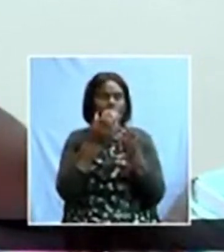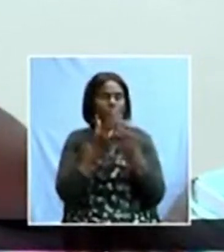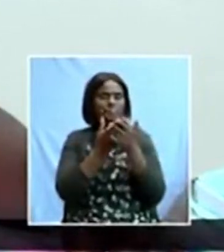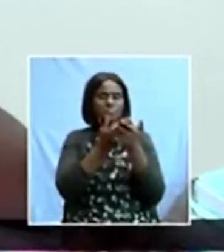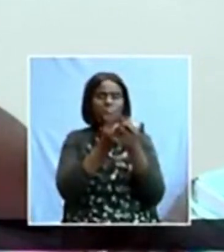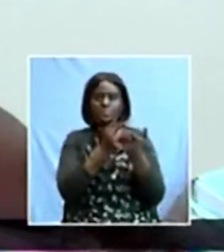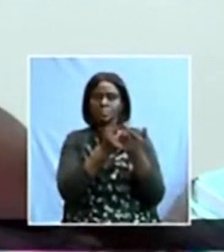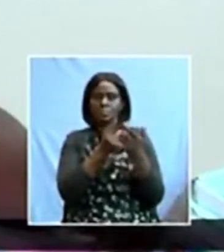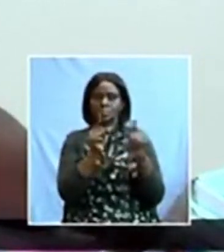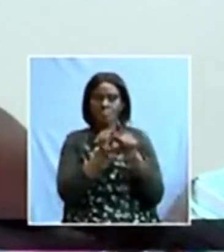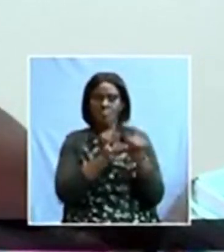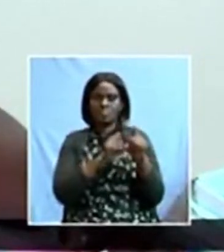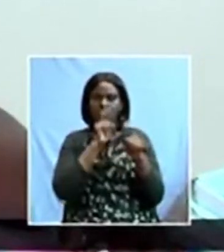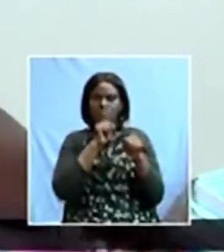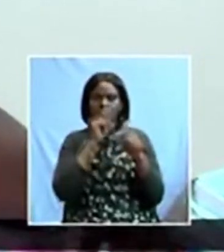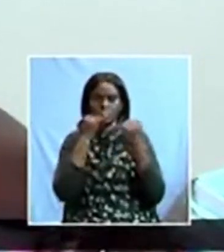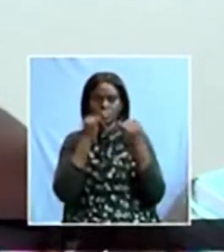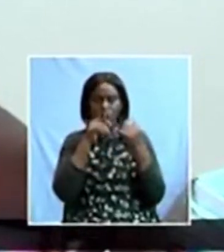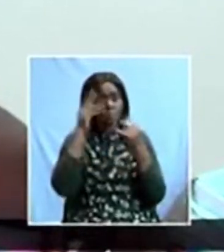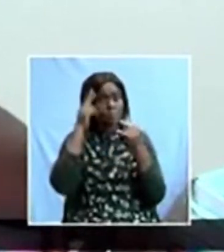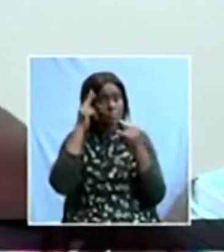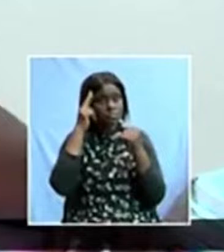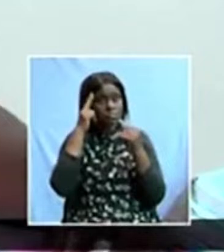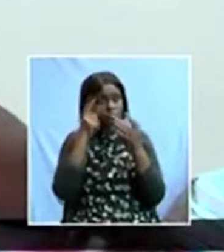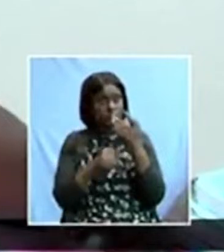submit truthful information. Remember,